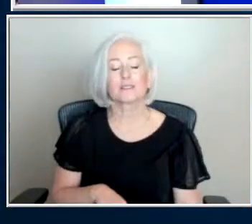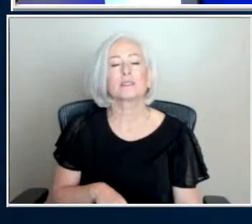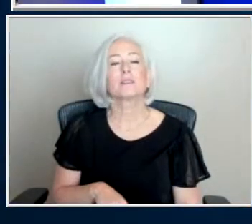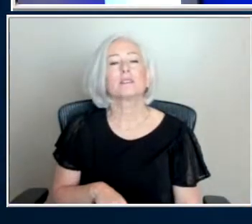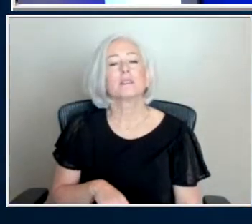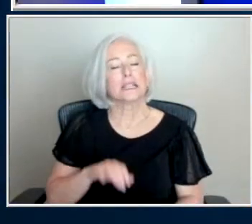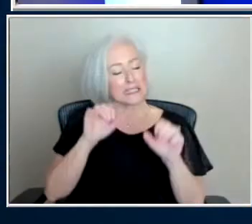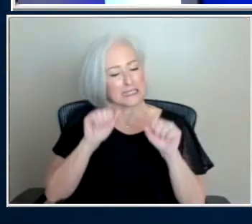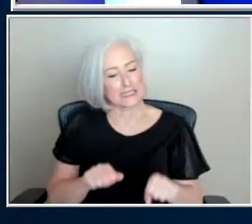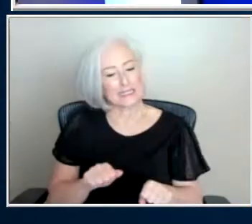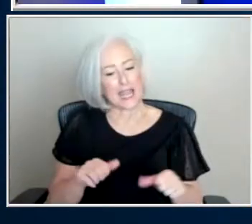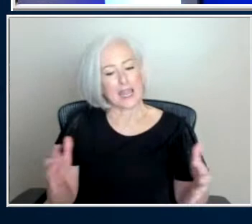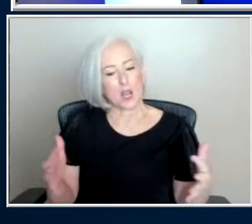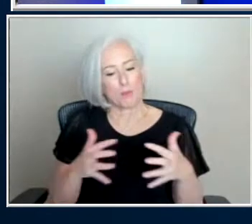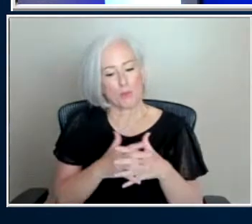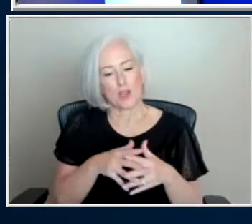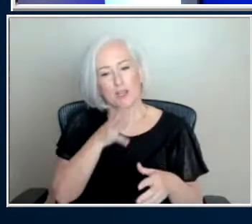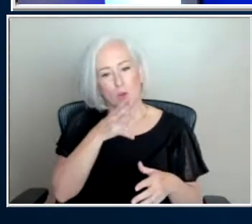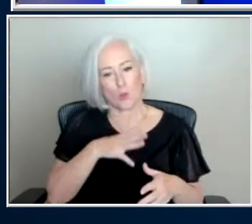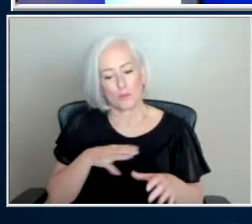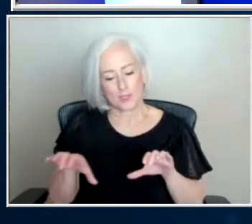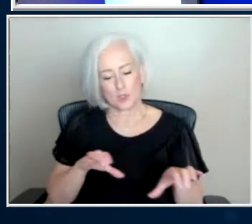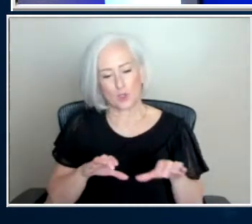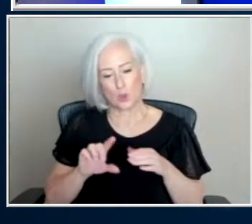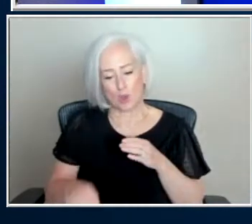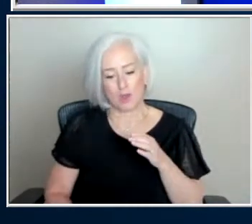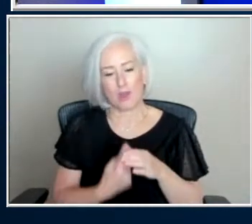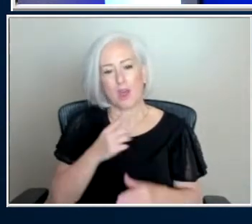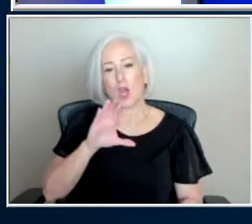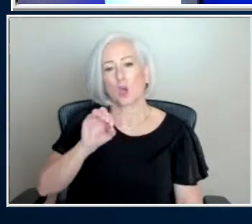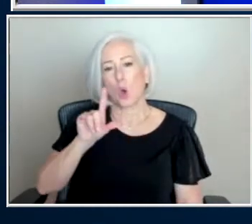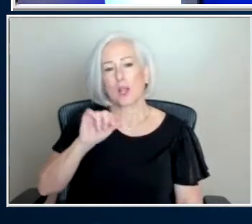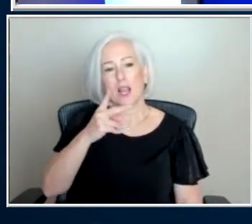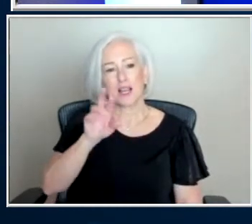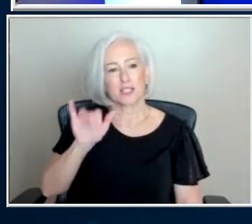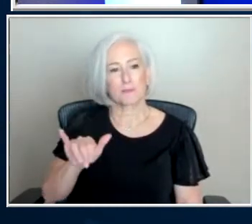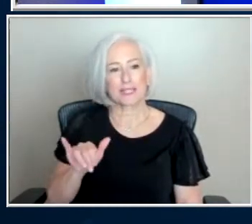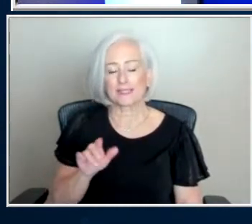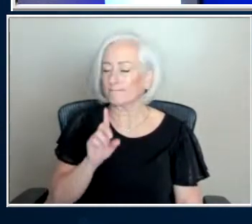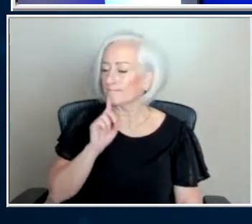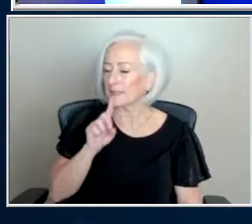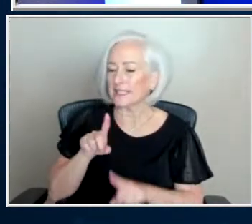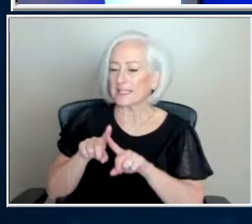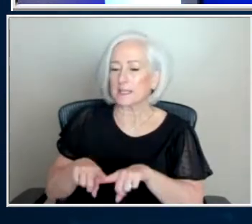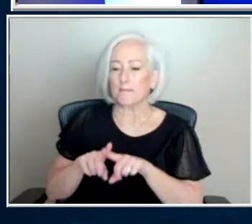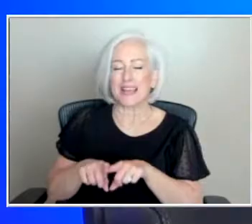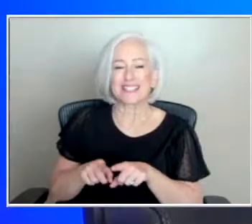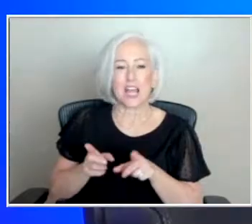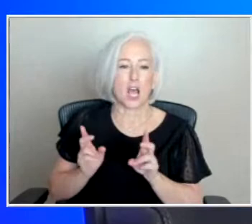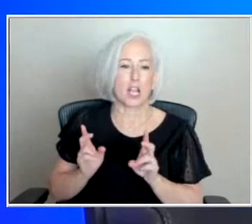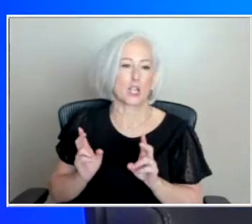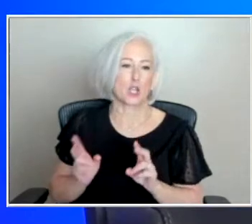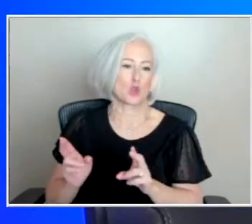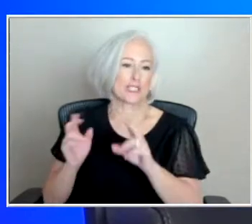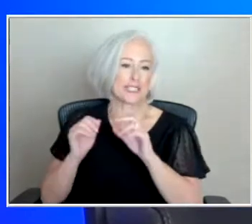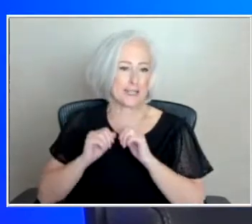woman undergo a colonoscopy, doctor? It depends on the urgency. Okay.